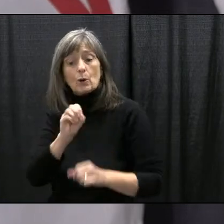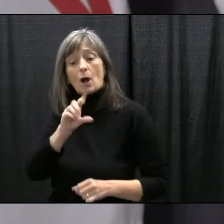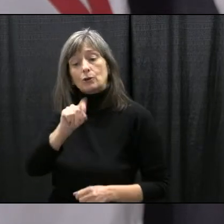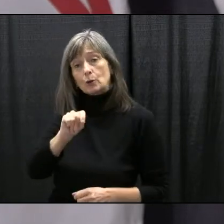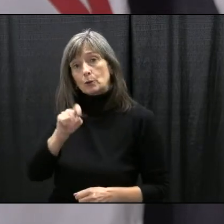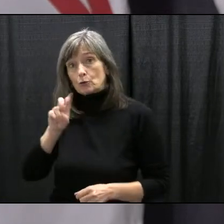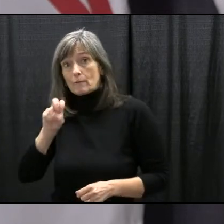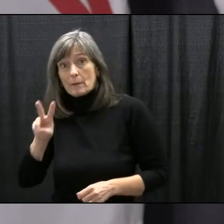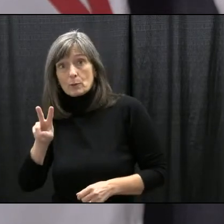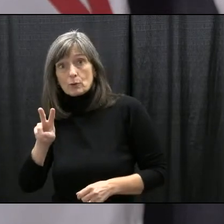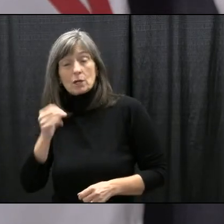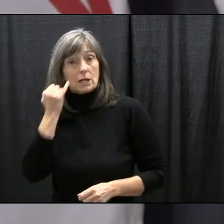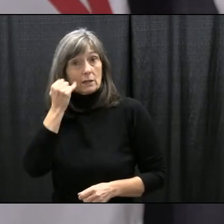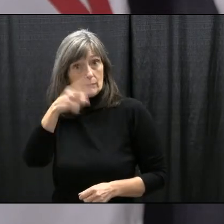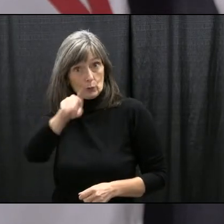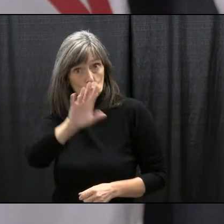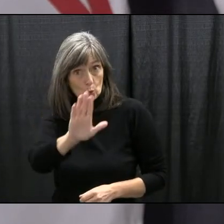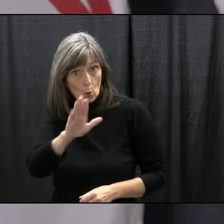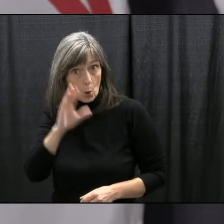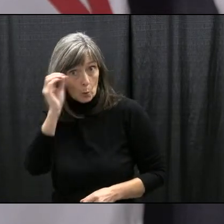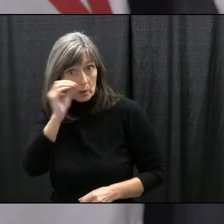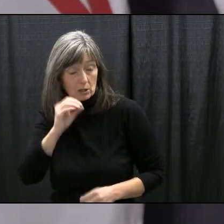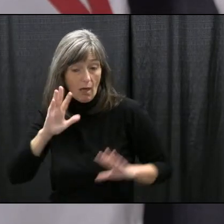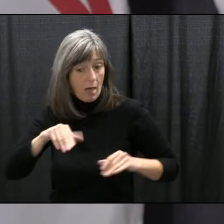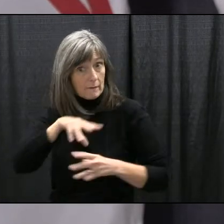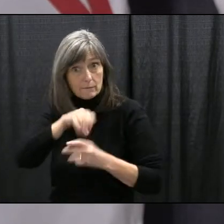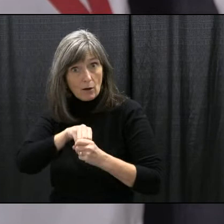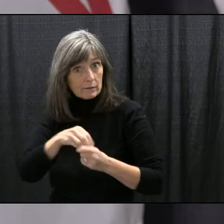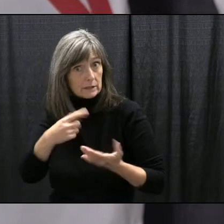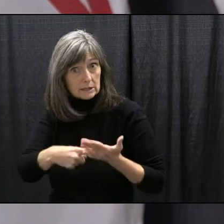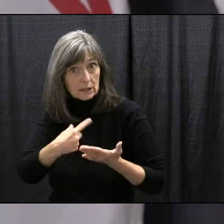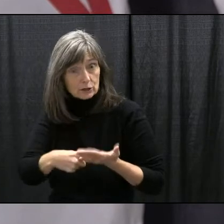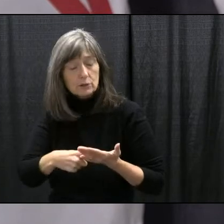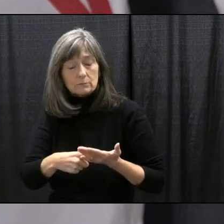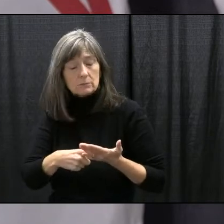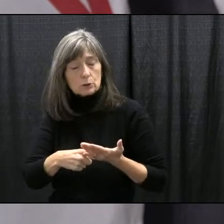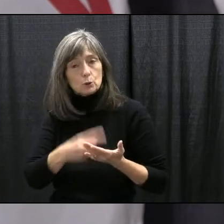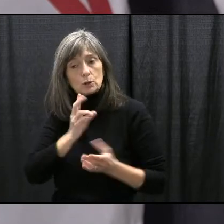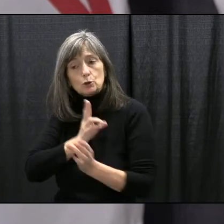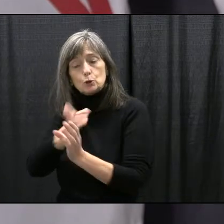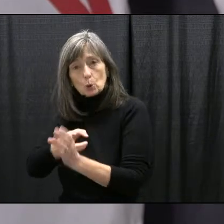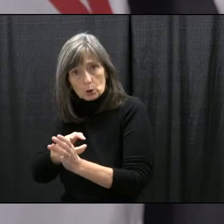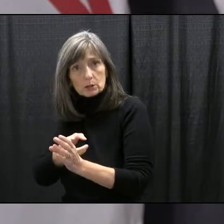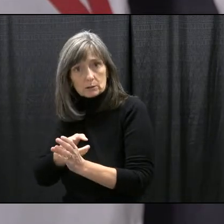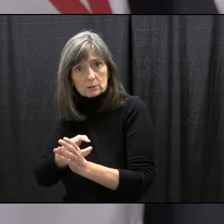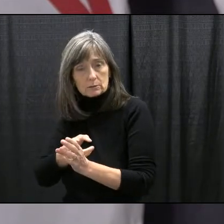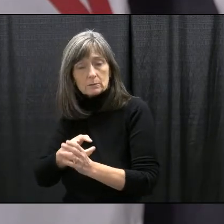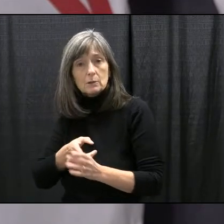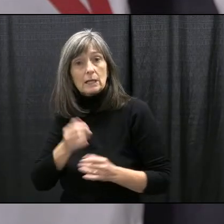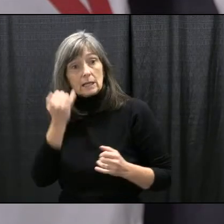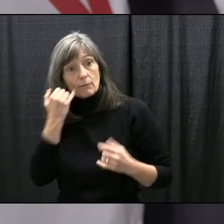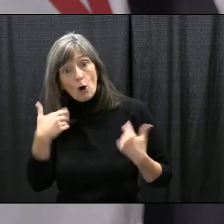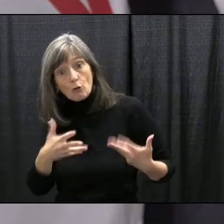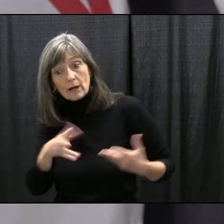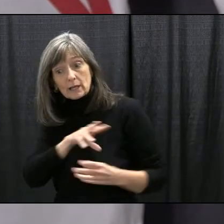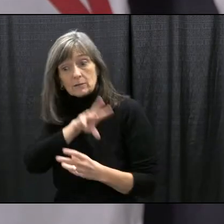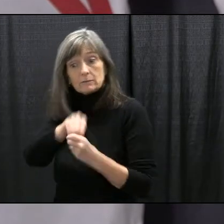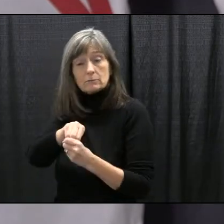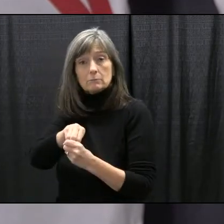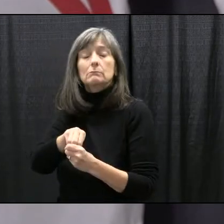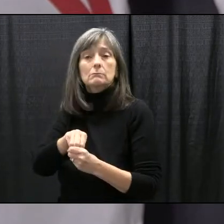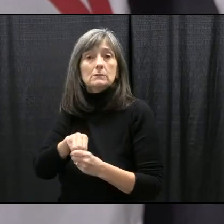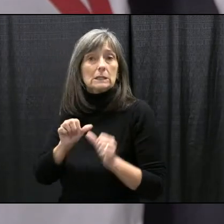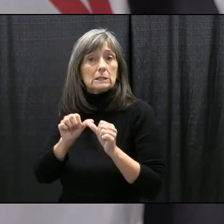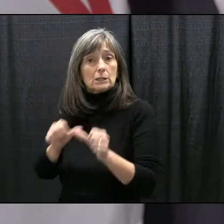encourage you to voice your opinion if you've not already done so, and maybe again if you have. The Health Accord